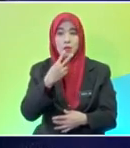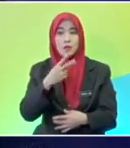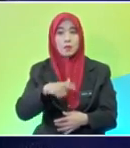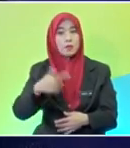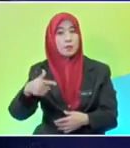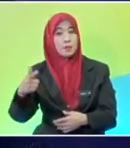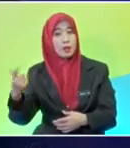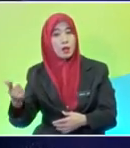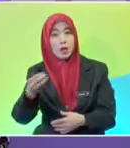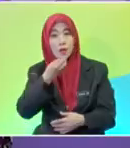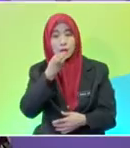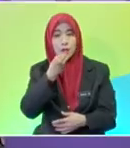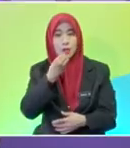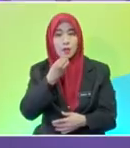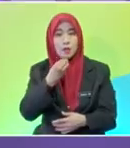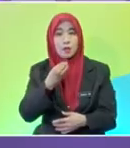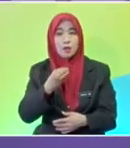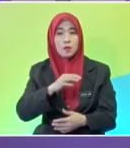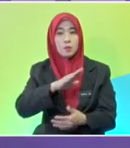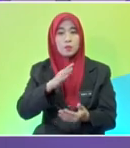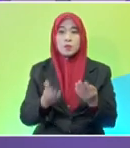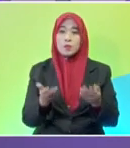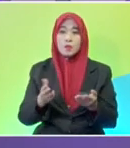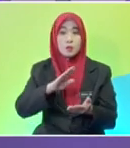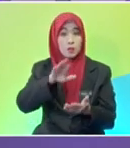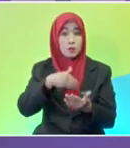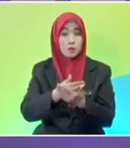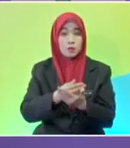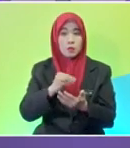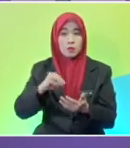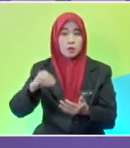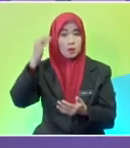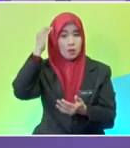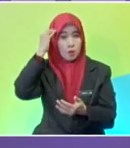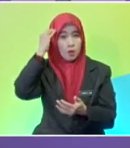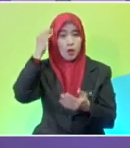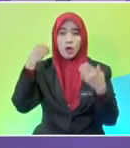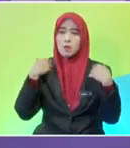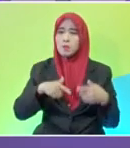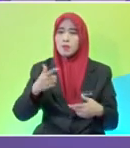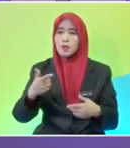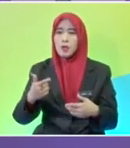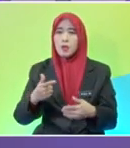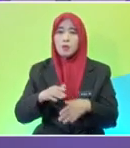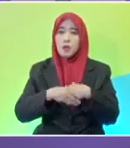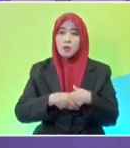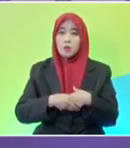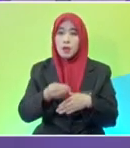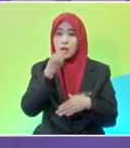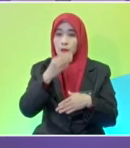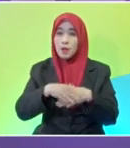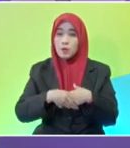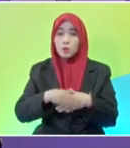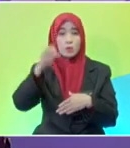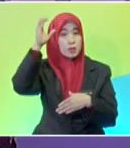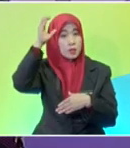Okay, maybe we know in our Malaysia got variety of food, right? We have Chinese food, we have Indian food, Malay food. There are